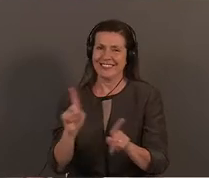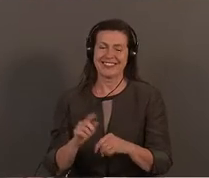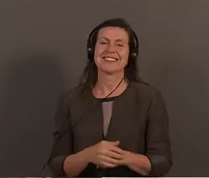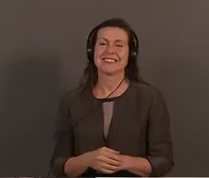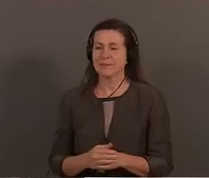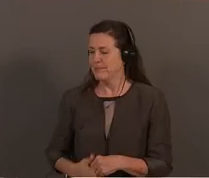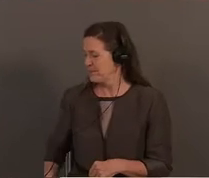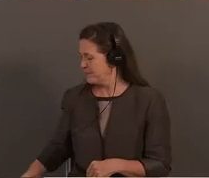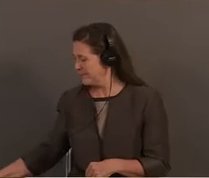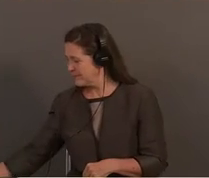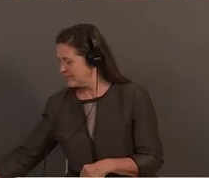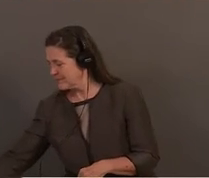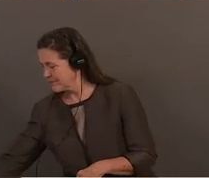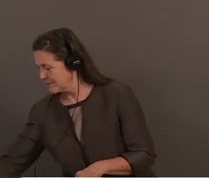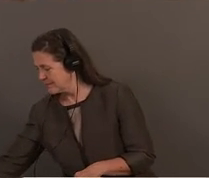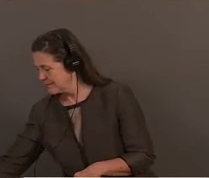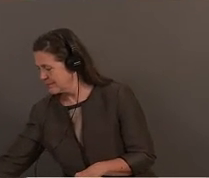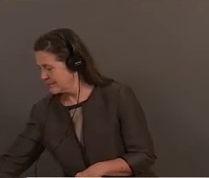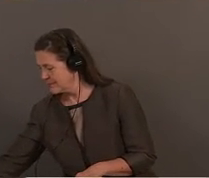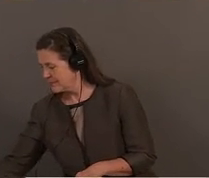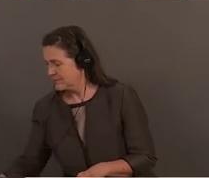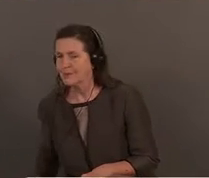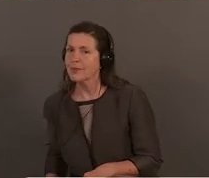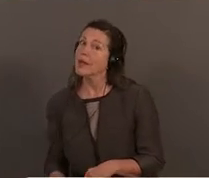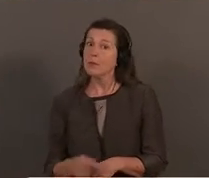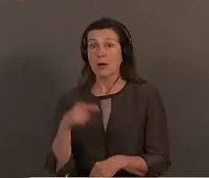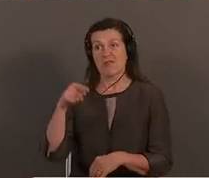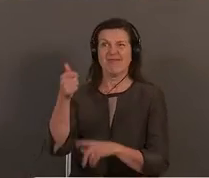when but that's because you are a very big guy in Europe.